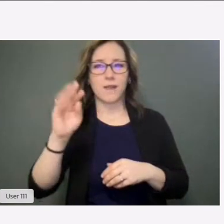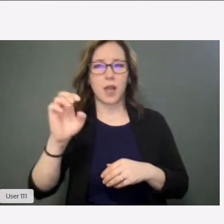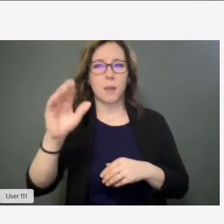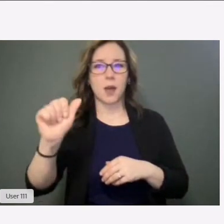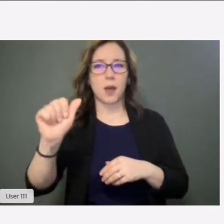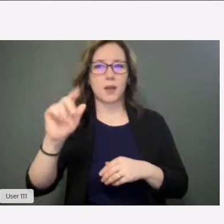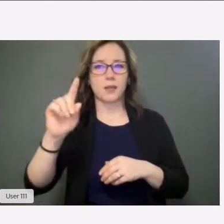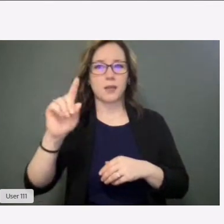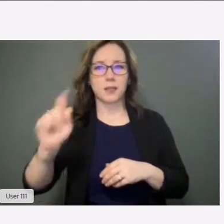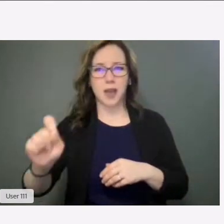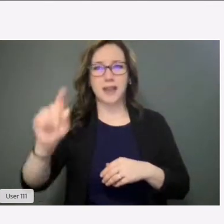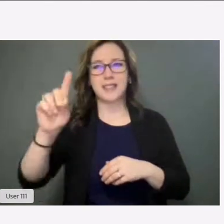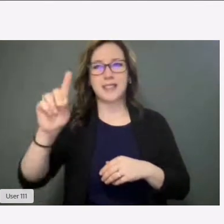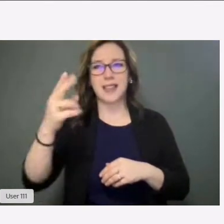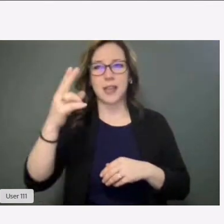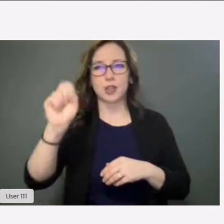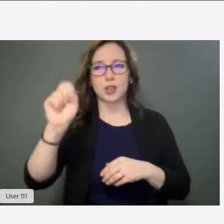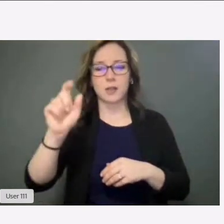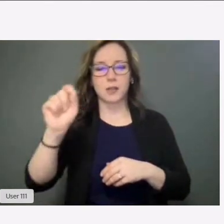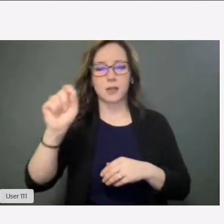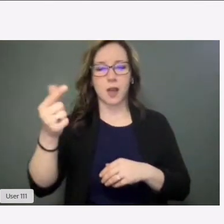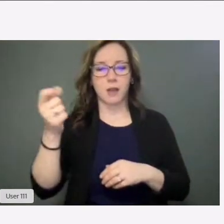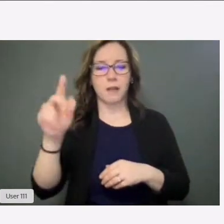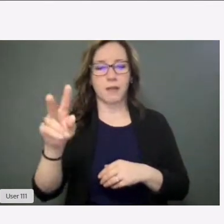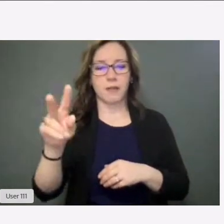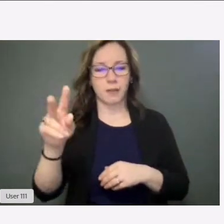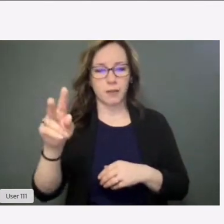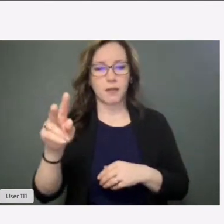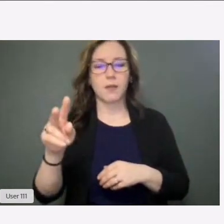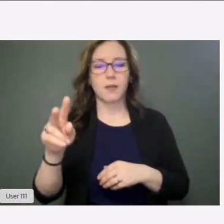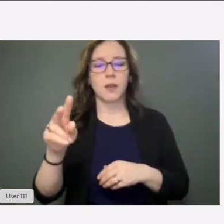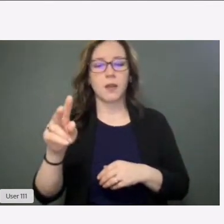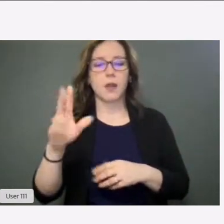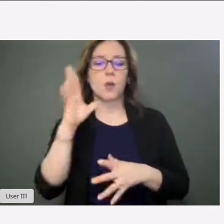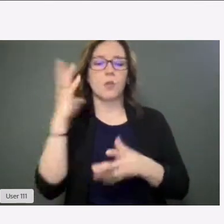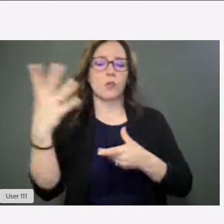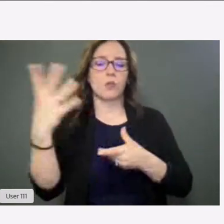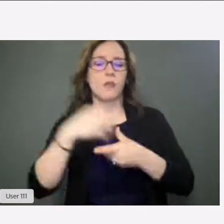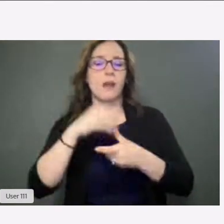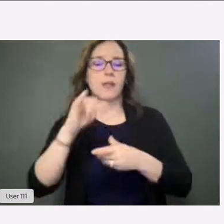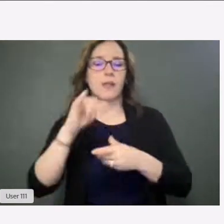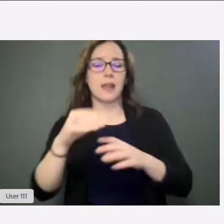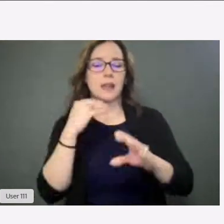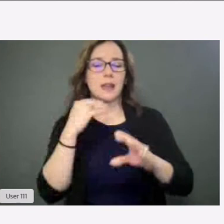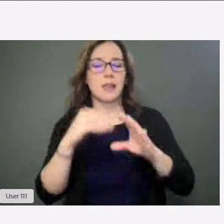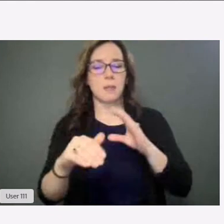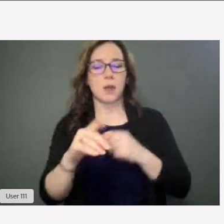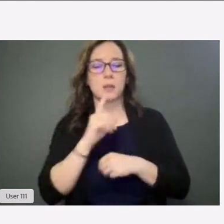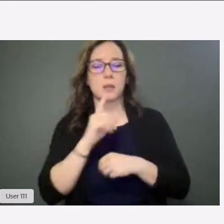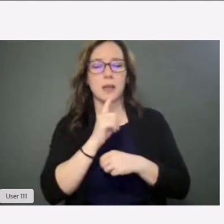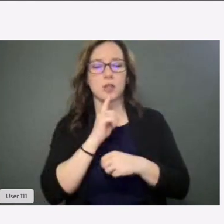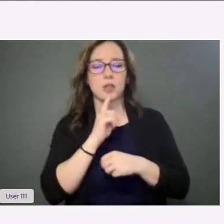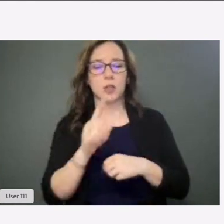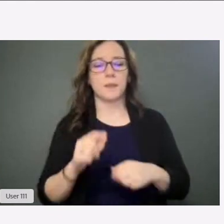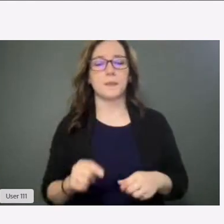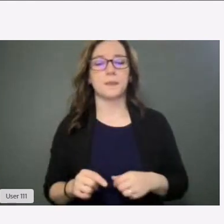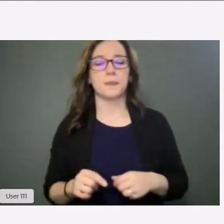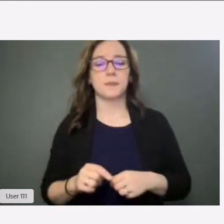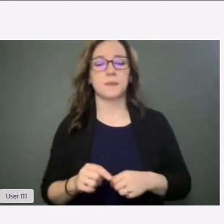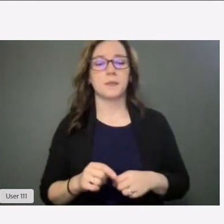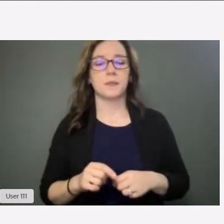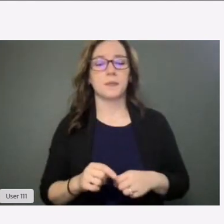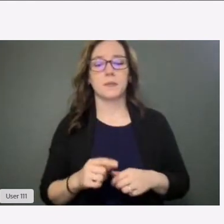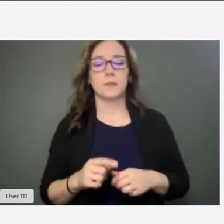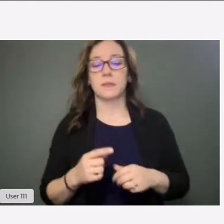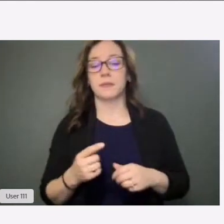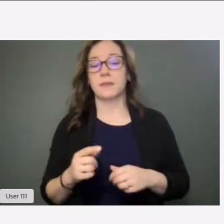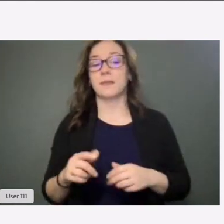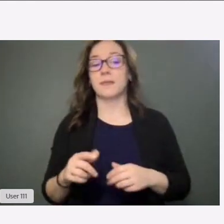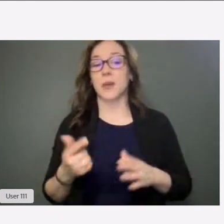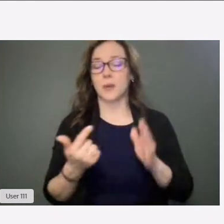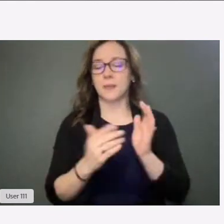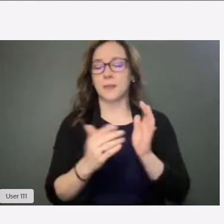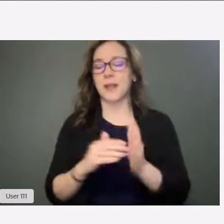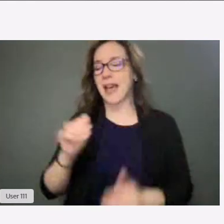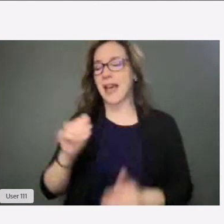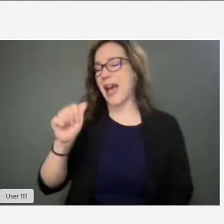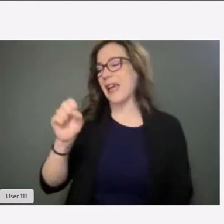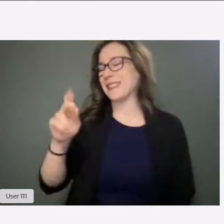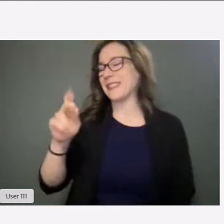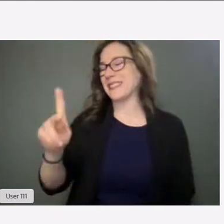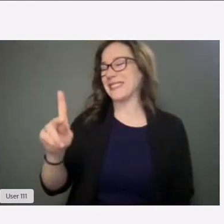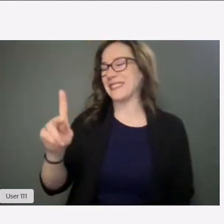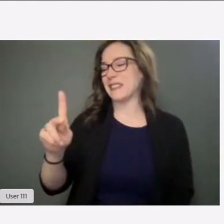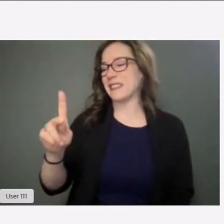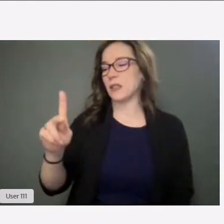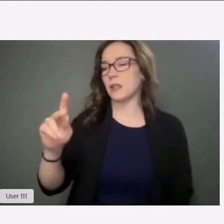askcsid@fema.dhs.gov. We'll make sure that we get you all that information in an email as well. Great. Thanks, Ginny. I'll repeat it one last time, folks.